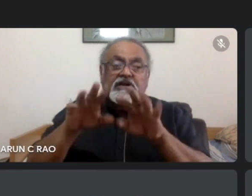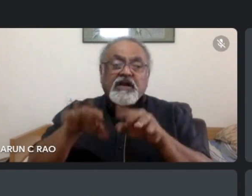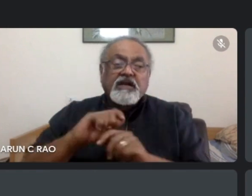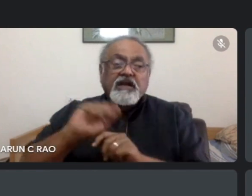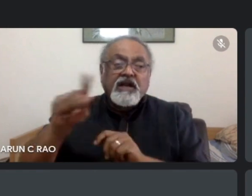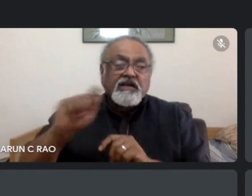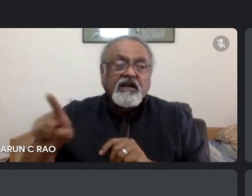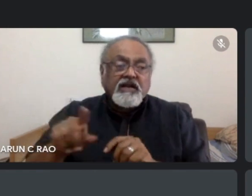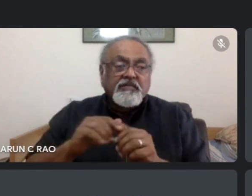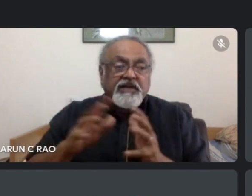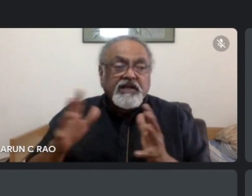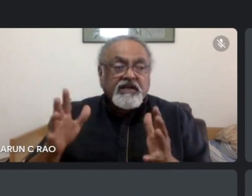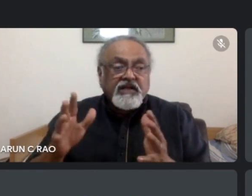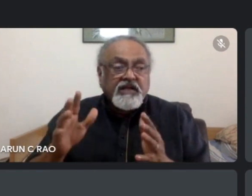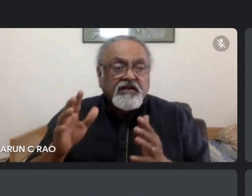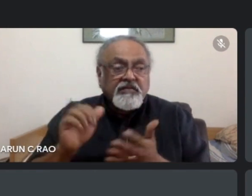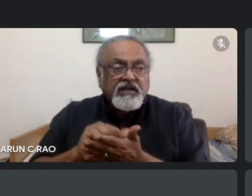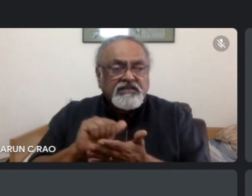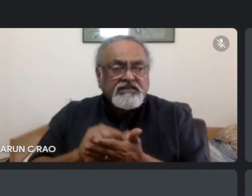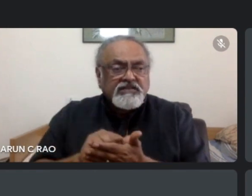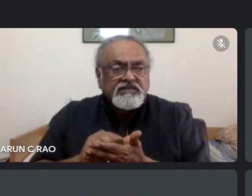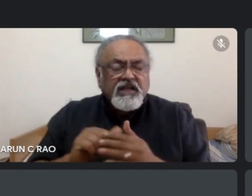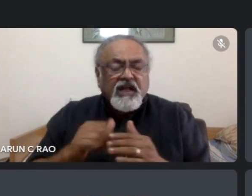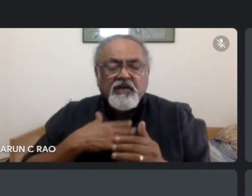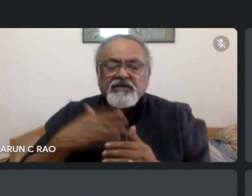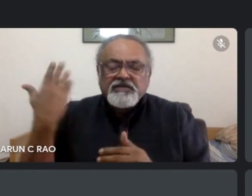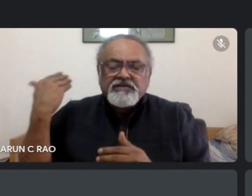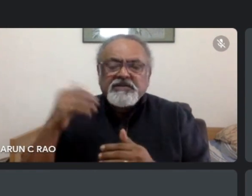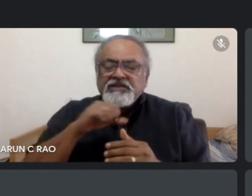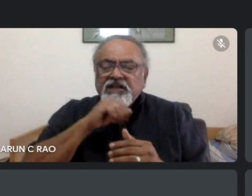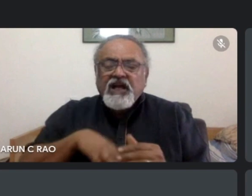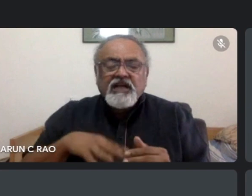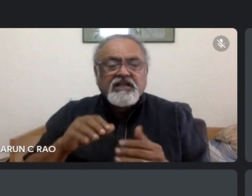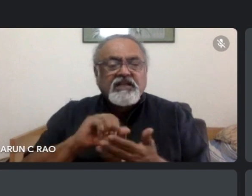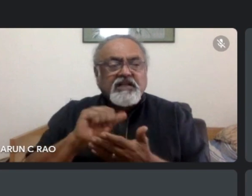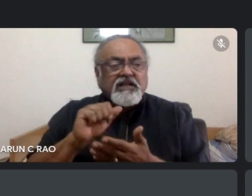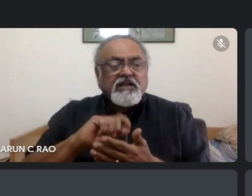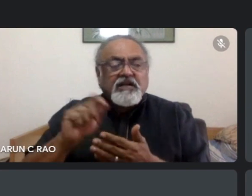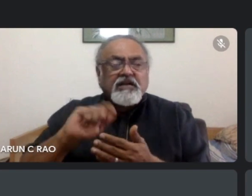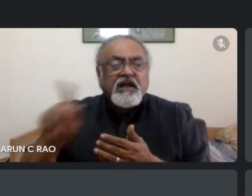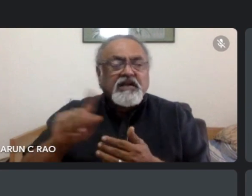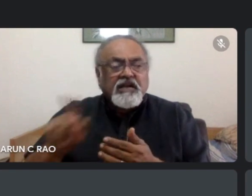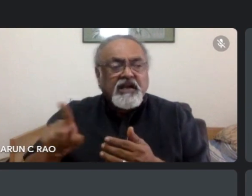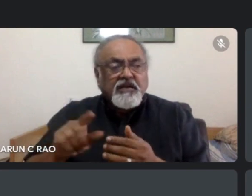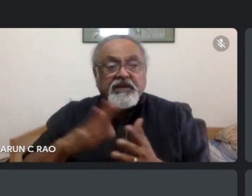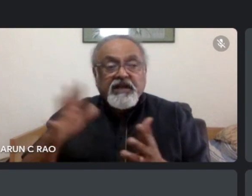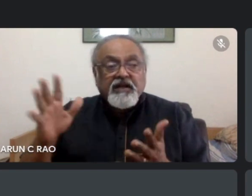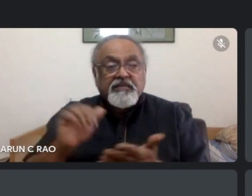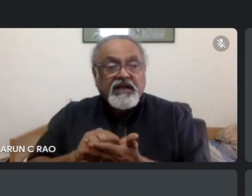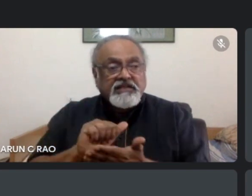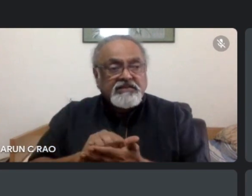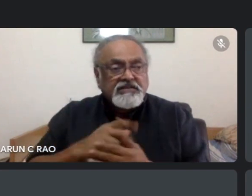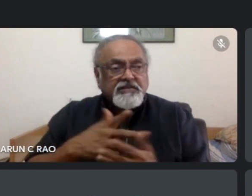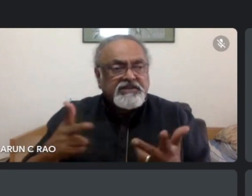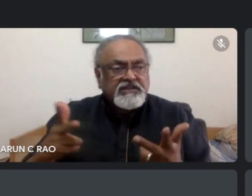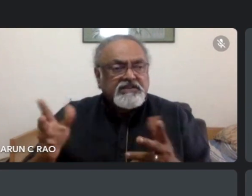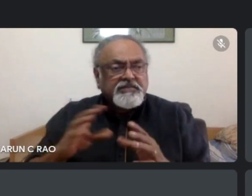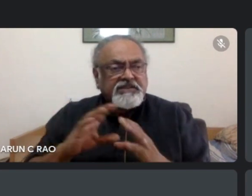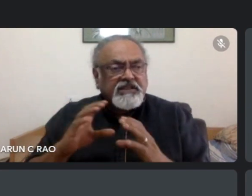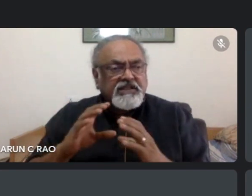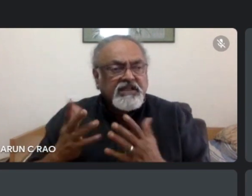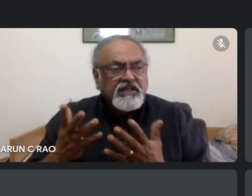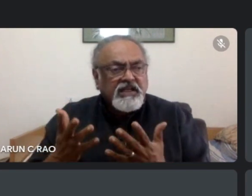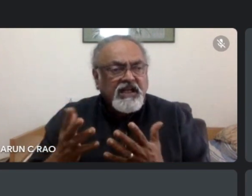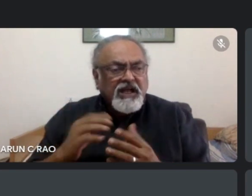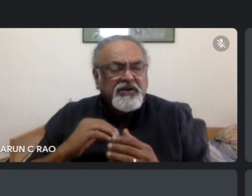I don't quite recall. I was quite young the first time that happened. Mm. so I can't really give